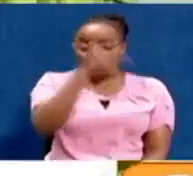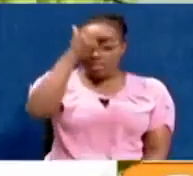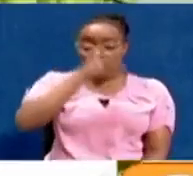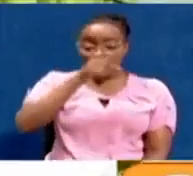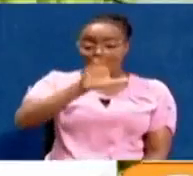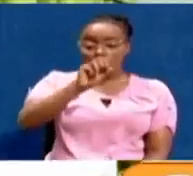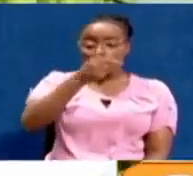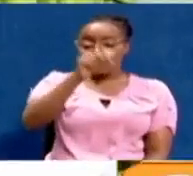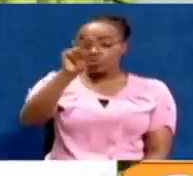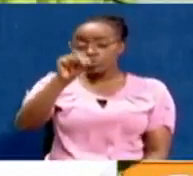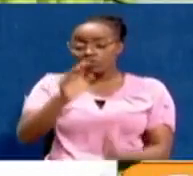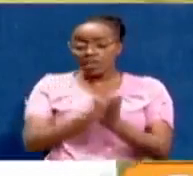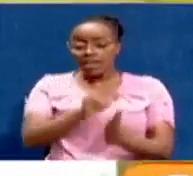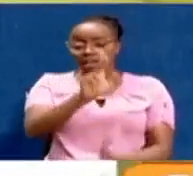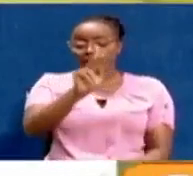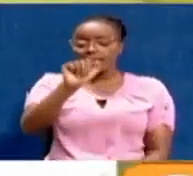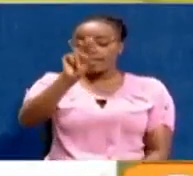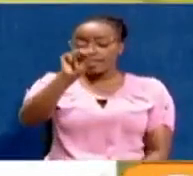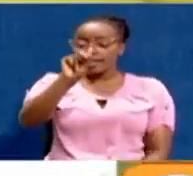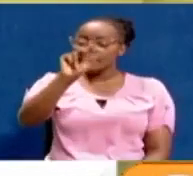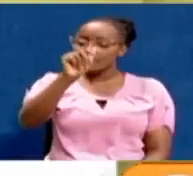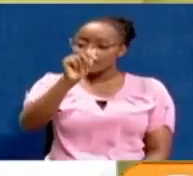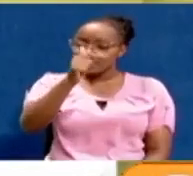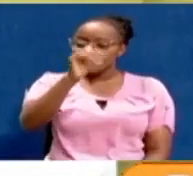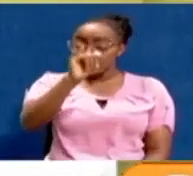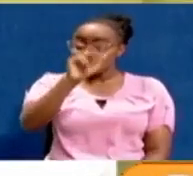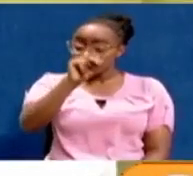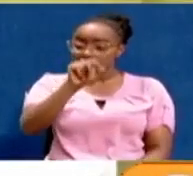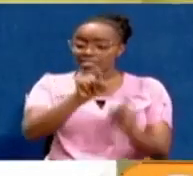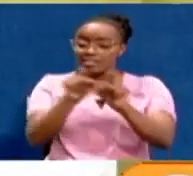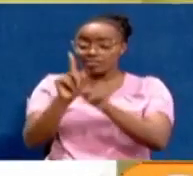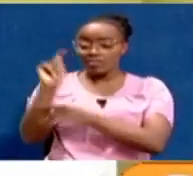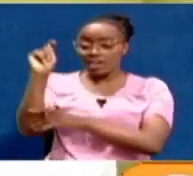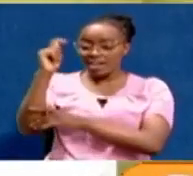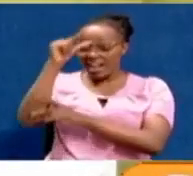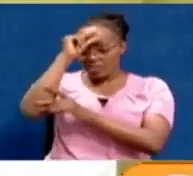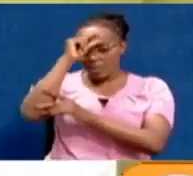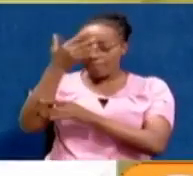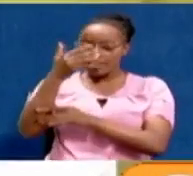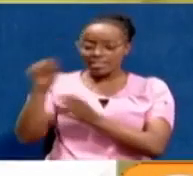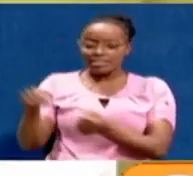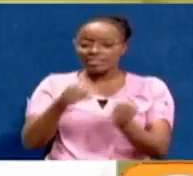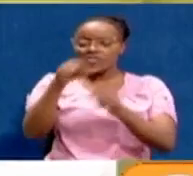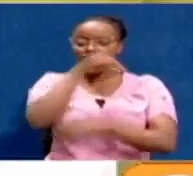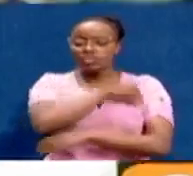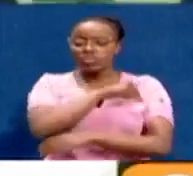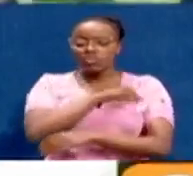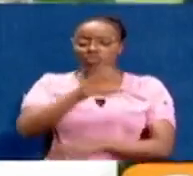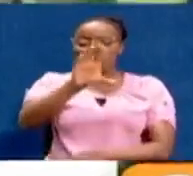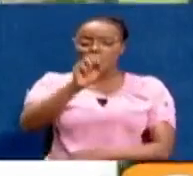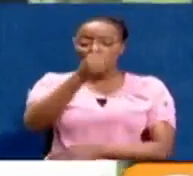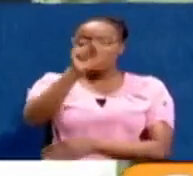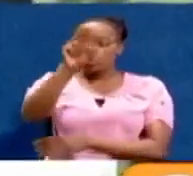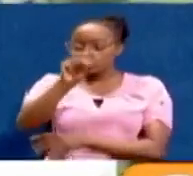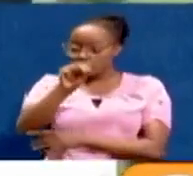Cotton Mills, and Ken Knit, is a deliberate and sustained government strategy aimed at benefiting cotton